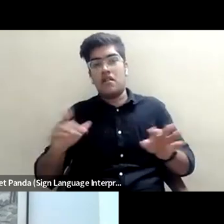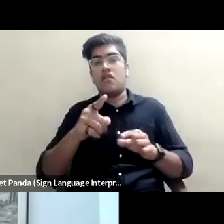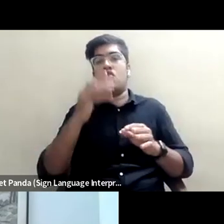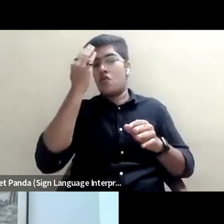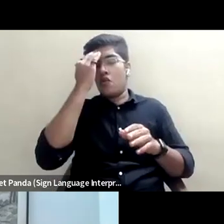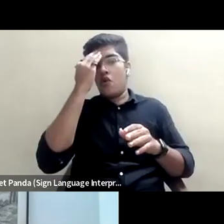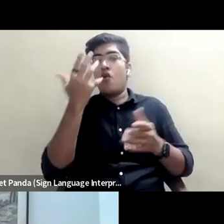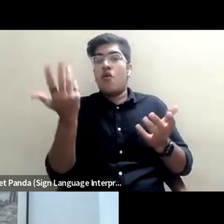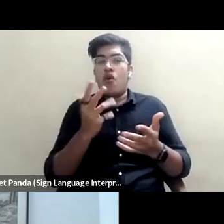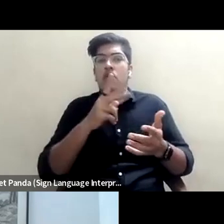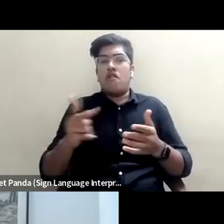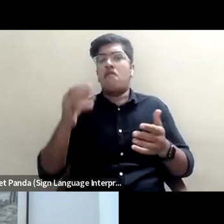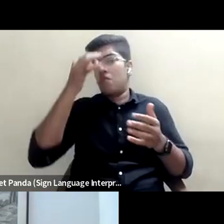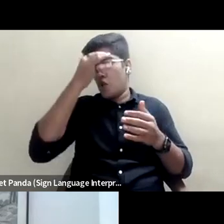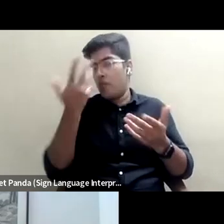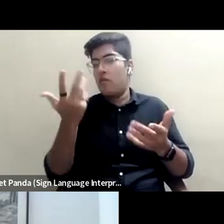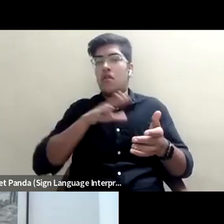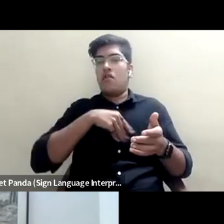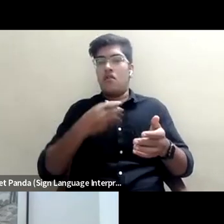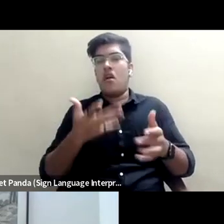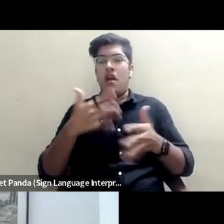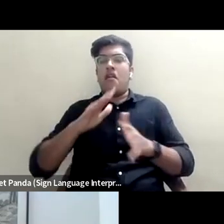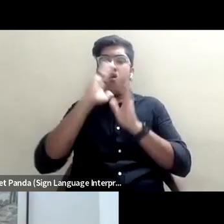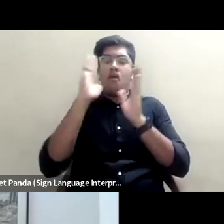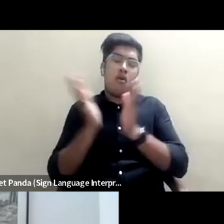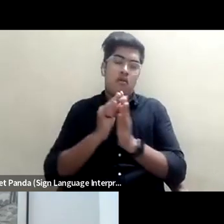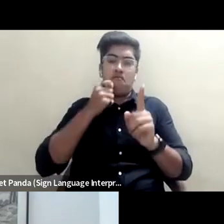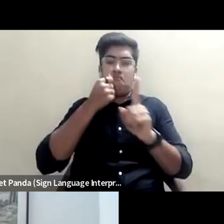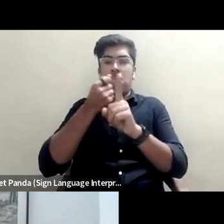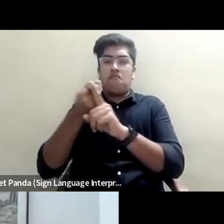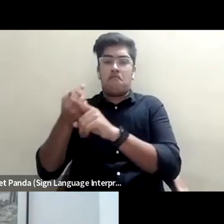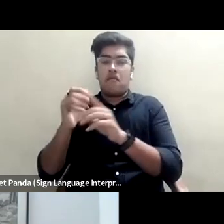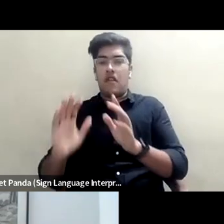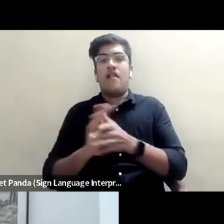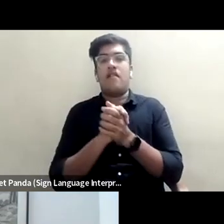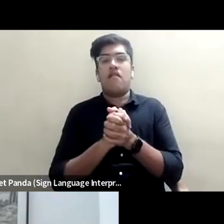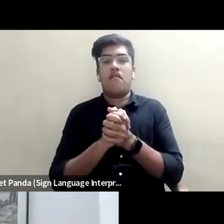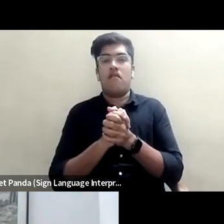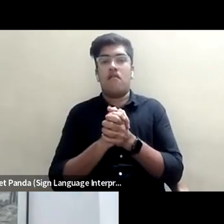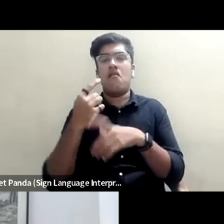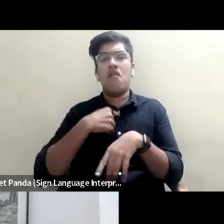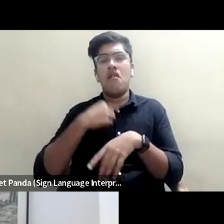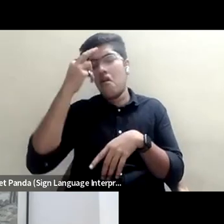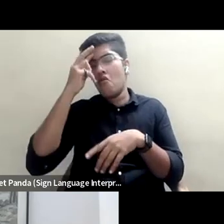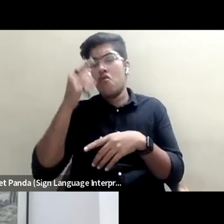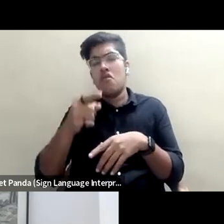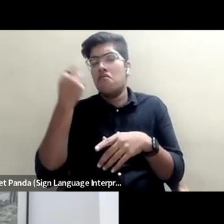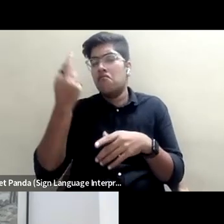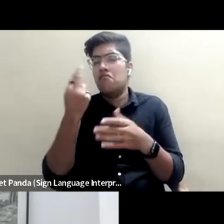supreme sacrifice, lay down their lives. And I just wonder why. Because over the